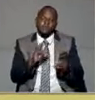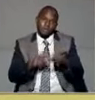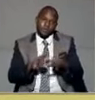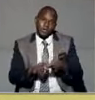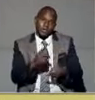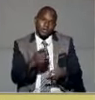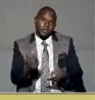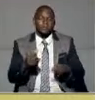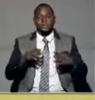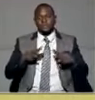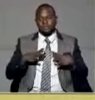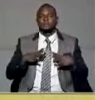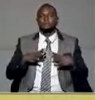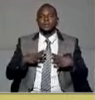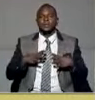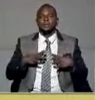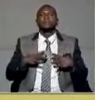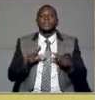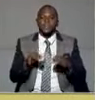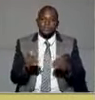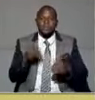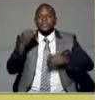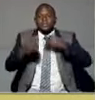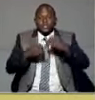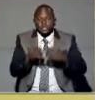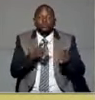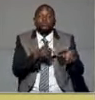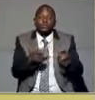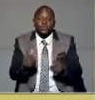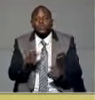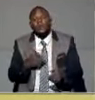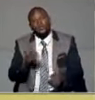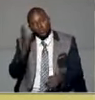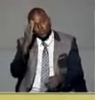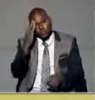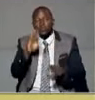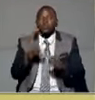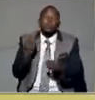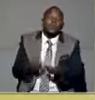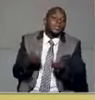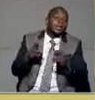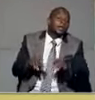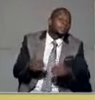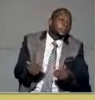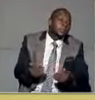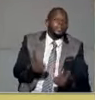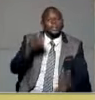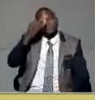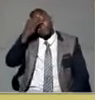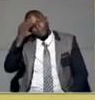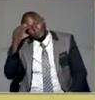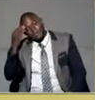to be a public holiday. So, and the international media, you may want to know, when that happened, they mm-hmm. said the forgotten